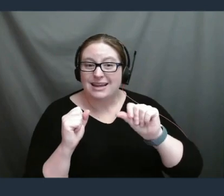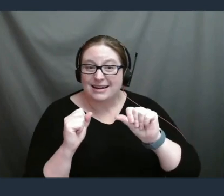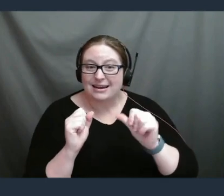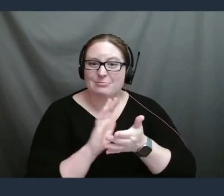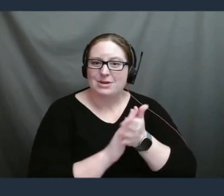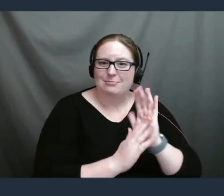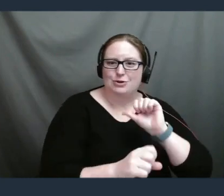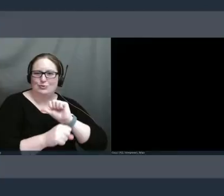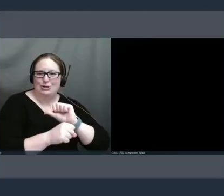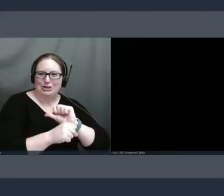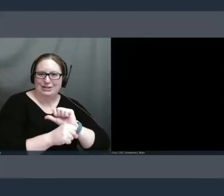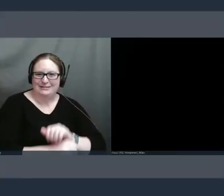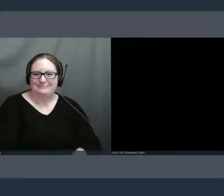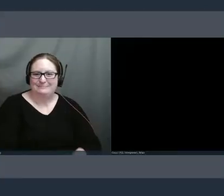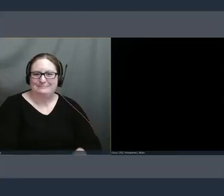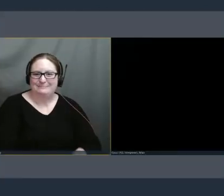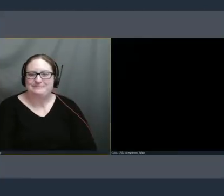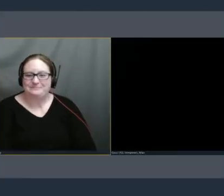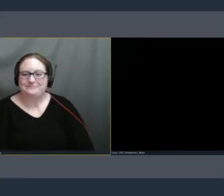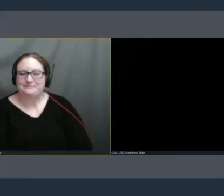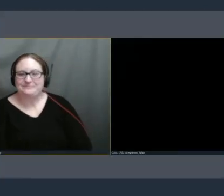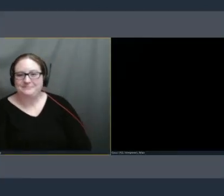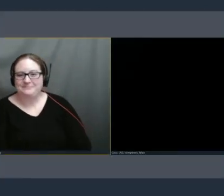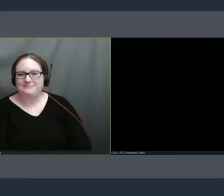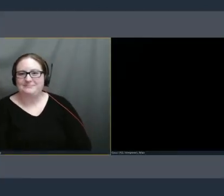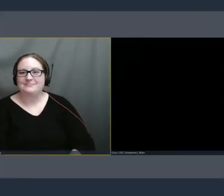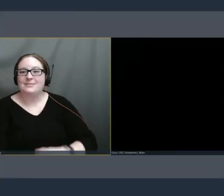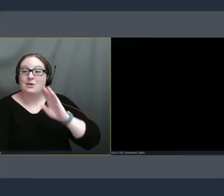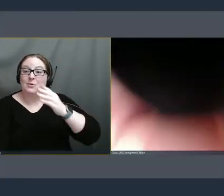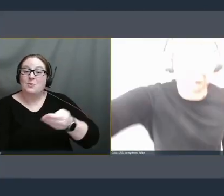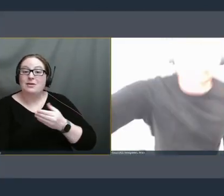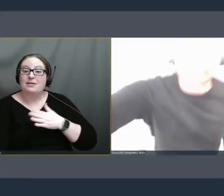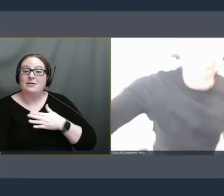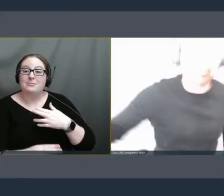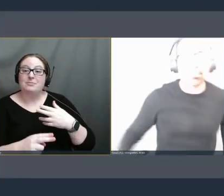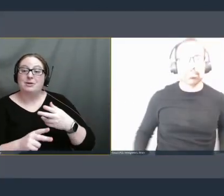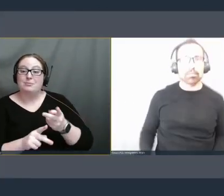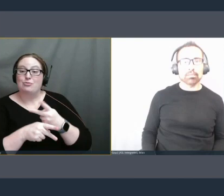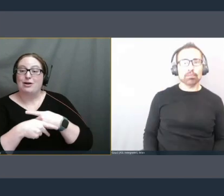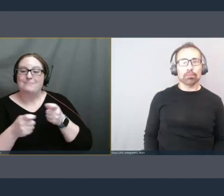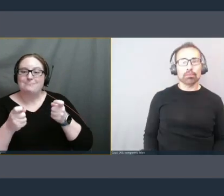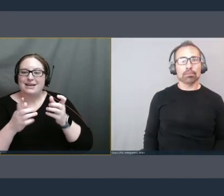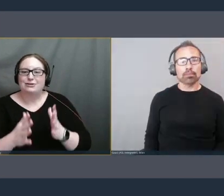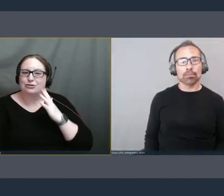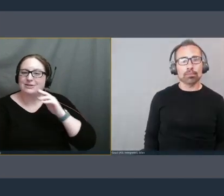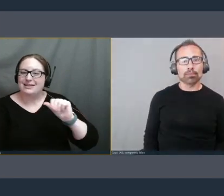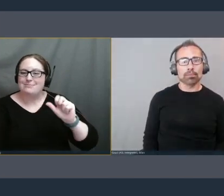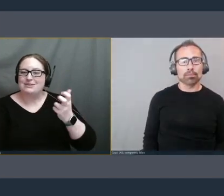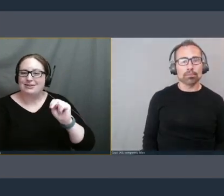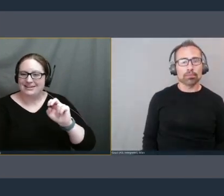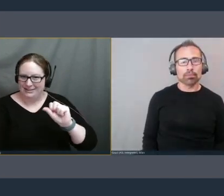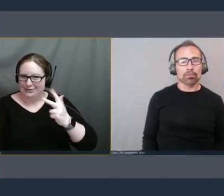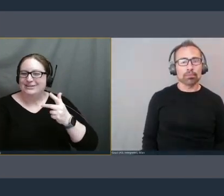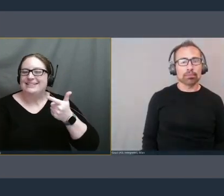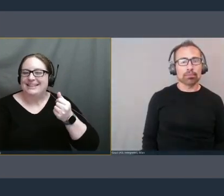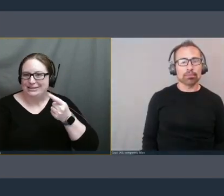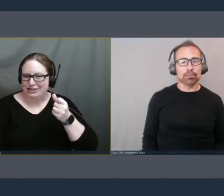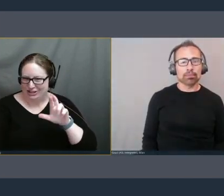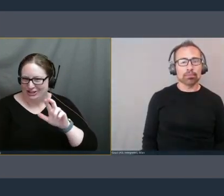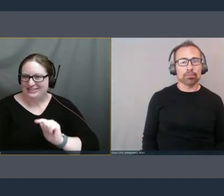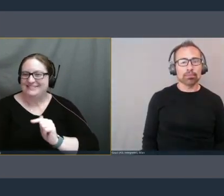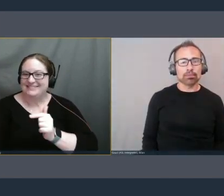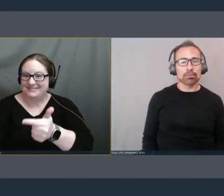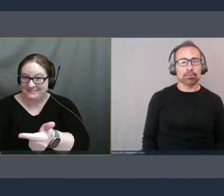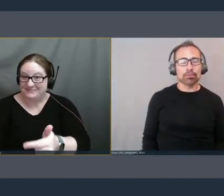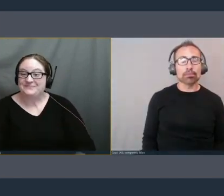welcome to Pi Day. My name is Ruhi Sood and I am a product manager with Amazon S3 Glacier. Today, I'll be talking to you about